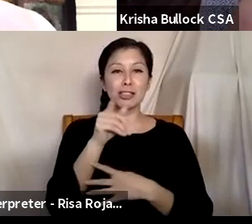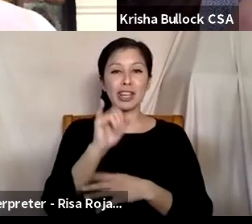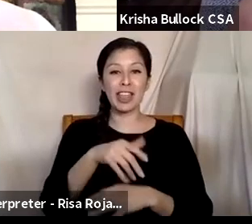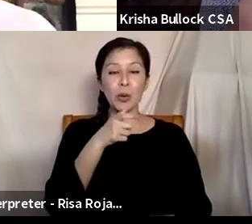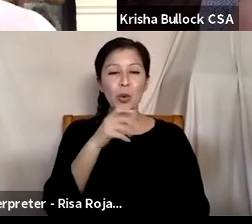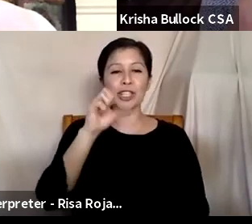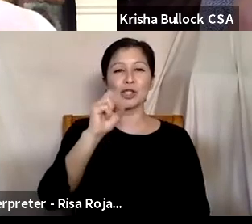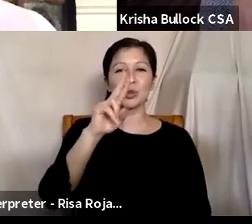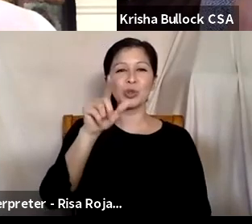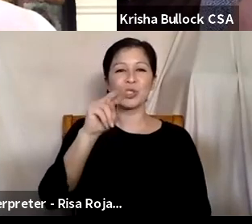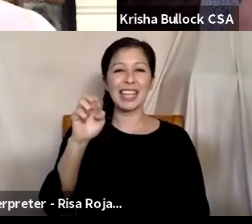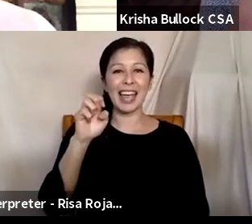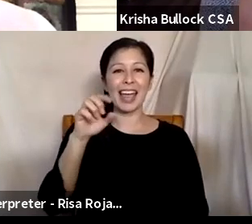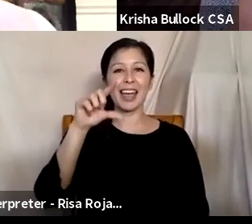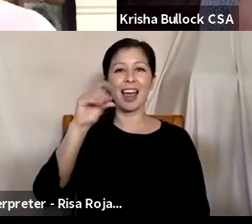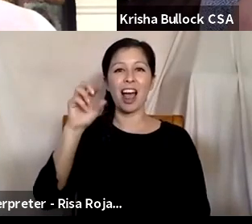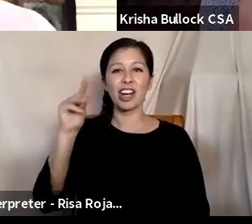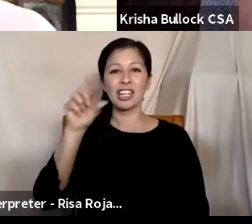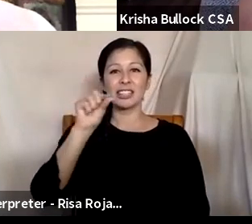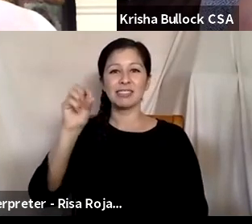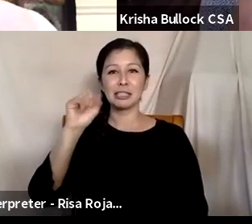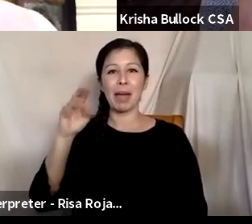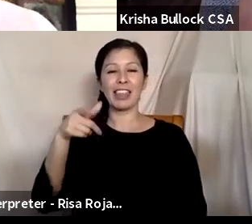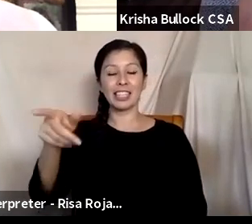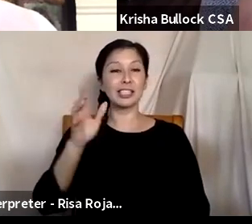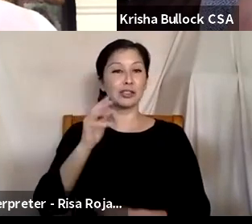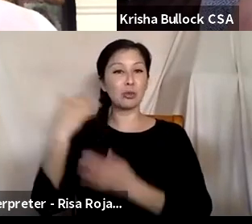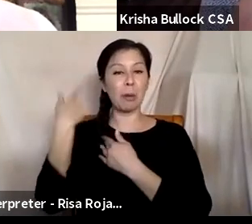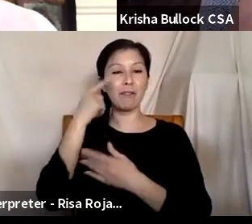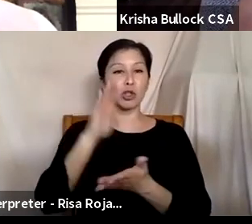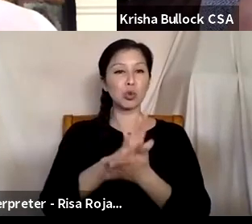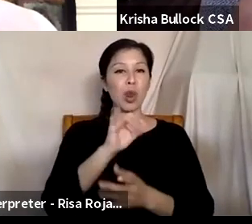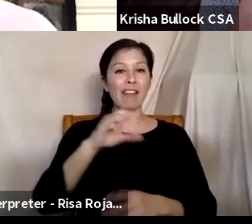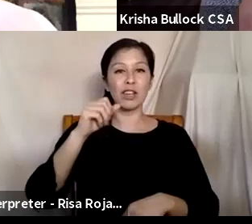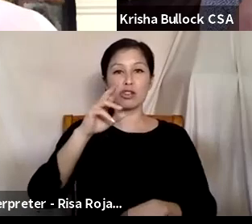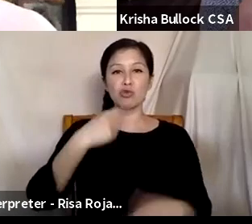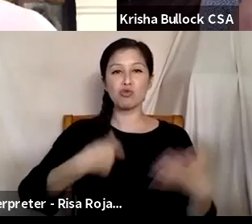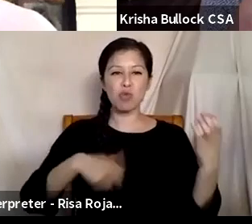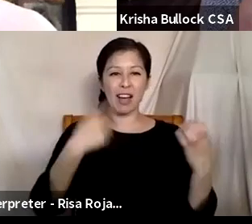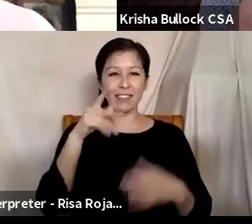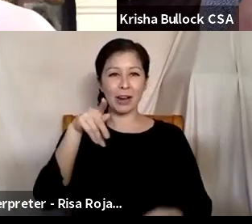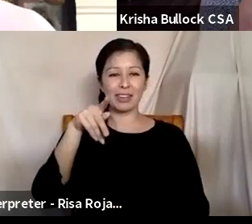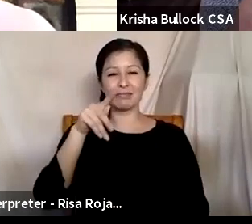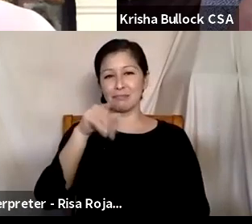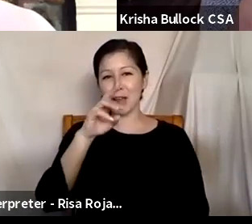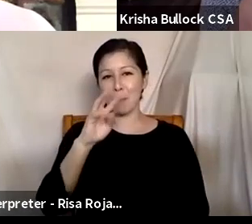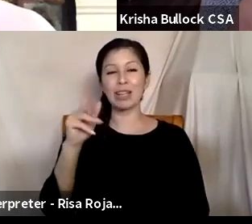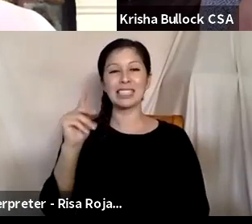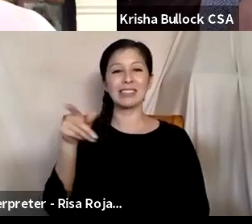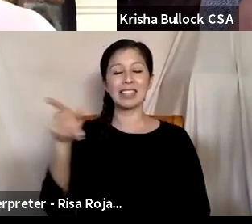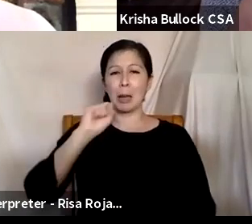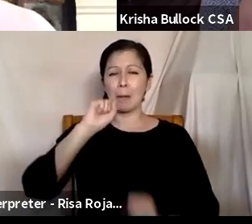Goddard-Smythe, responsible for School of Rock in terms of Paramount Television. So that's how I met Suzanne. Amazing